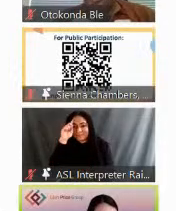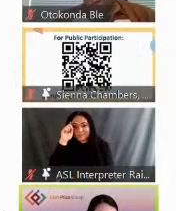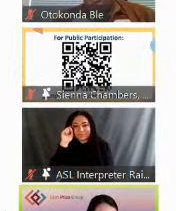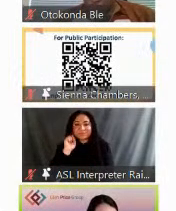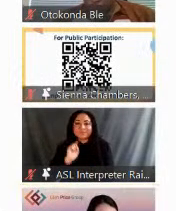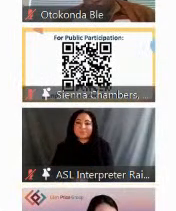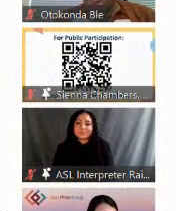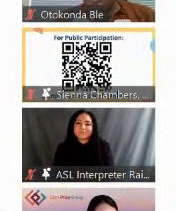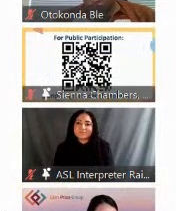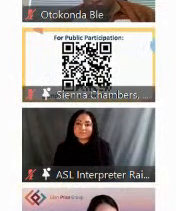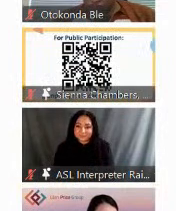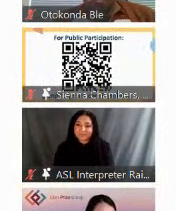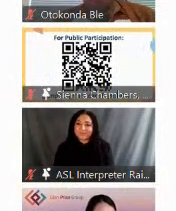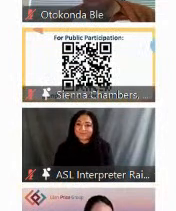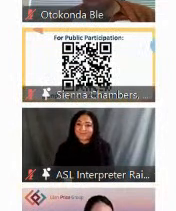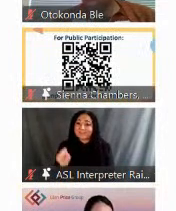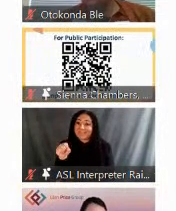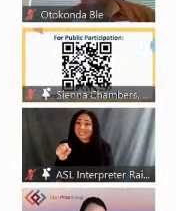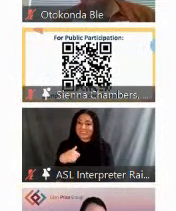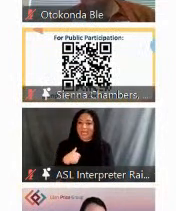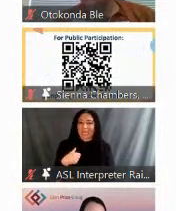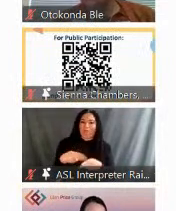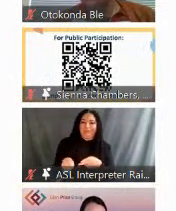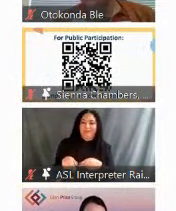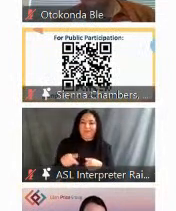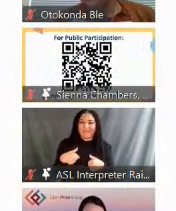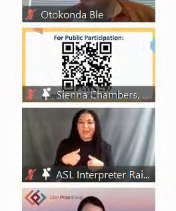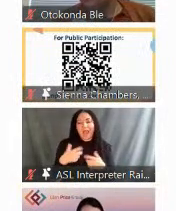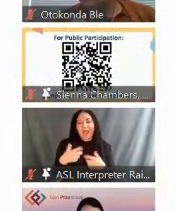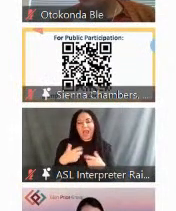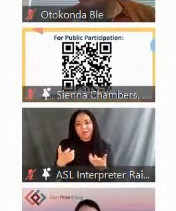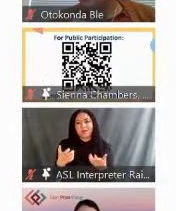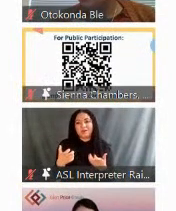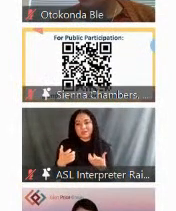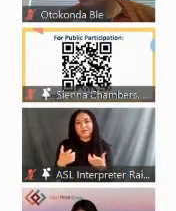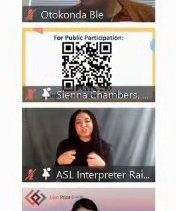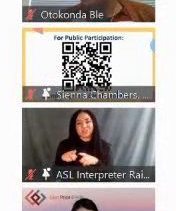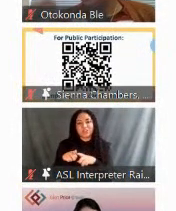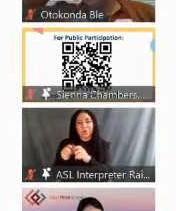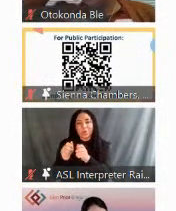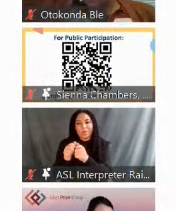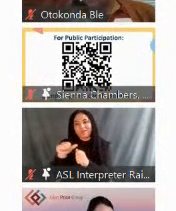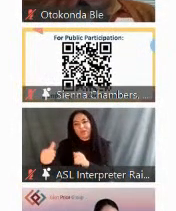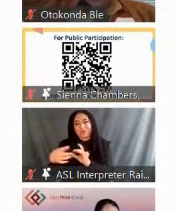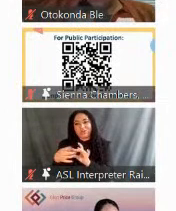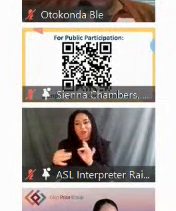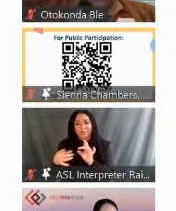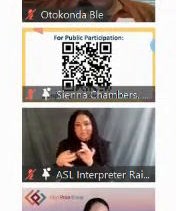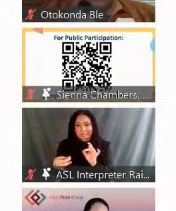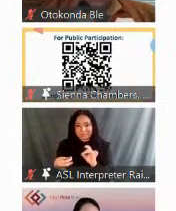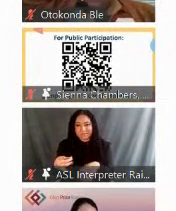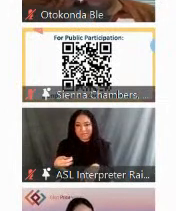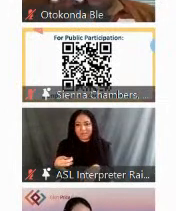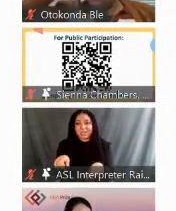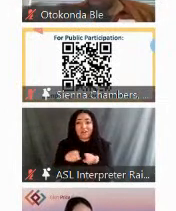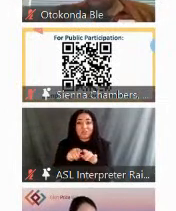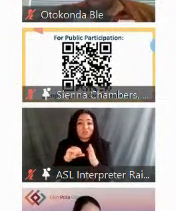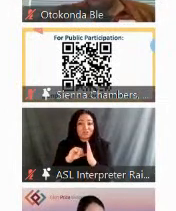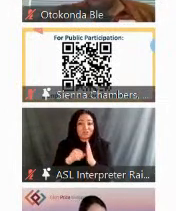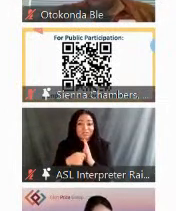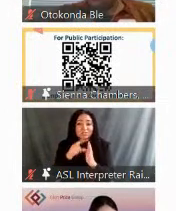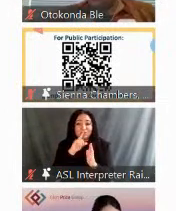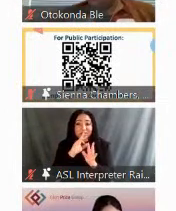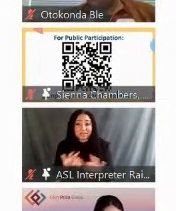Scott. Yes, thank you. I'll keep mine brief. I want to concur with the other comments and also just stress that it's a very